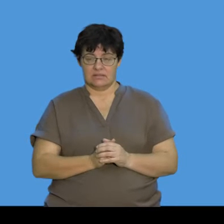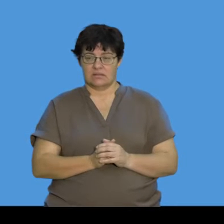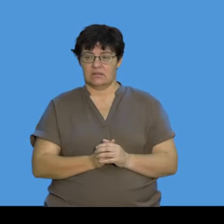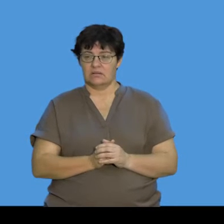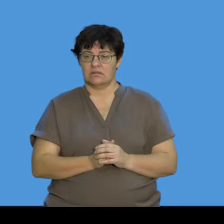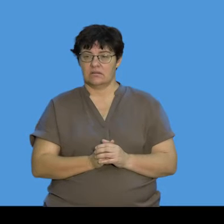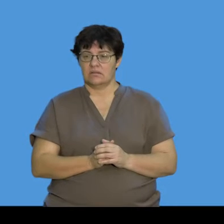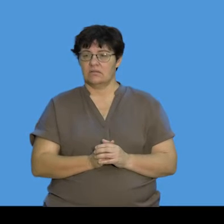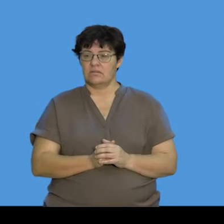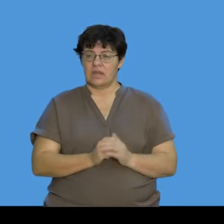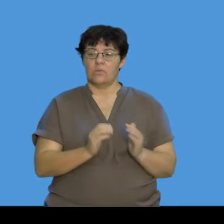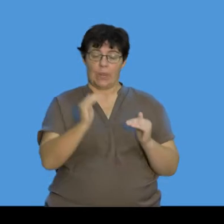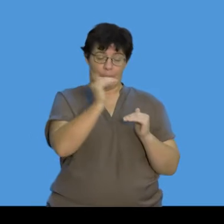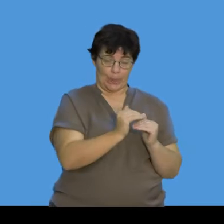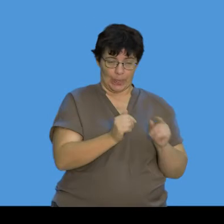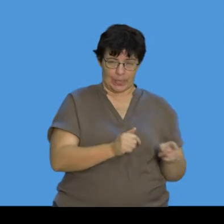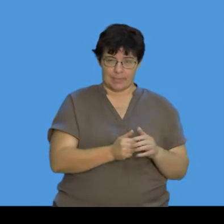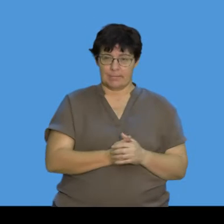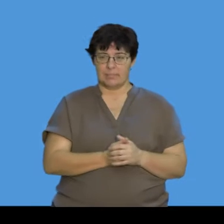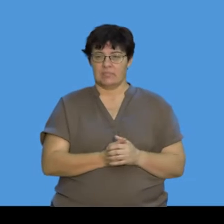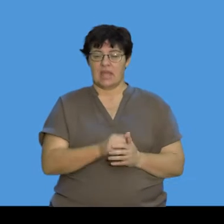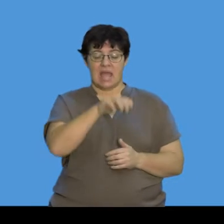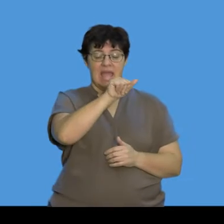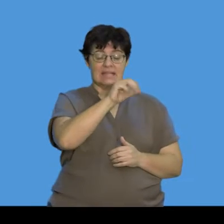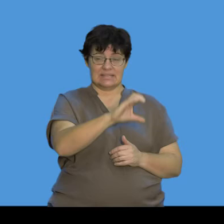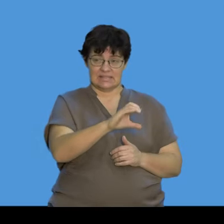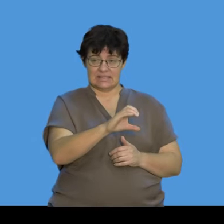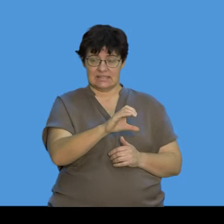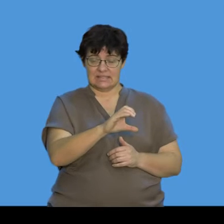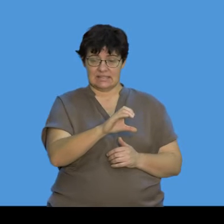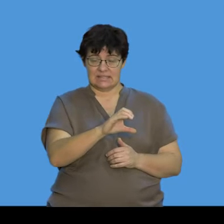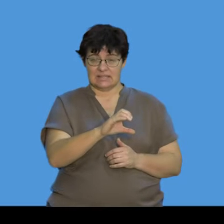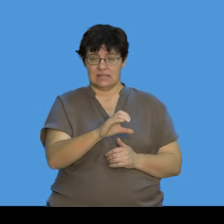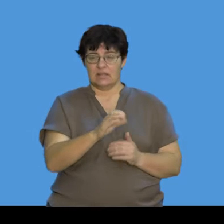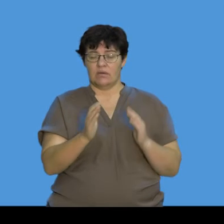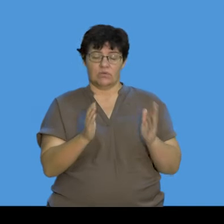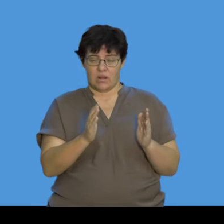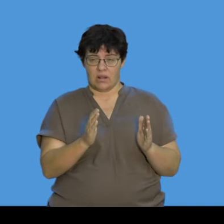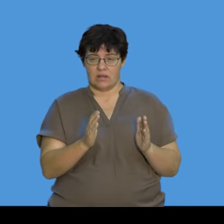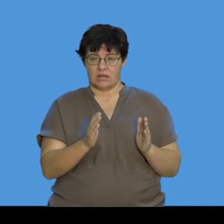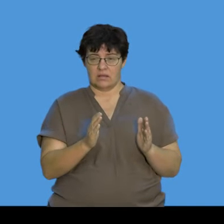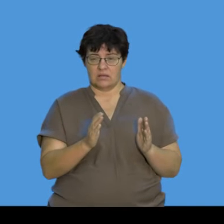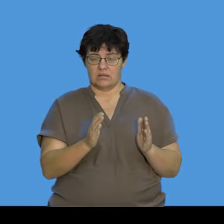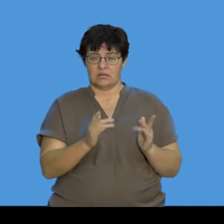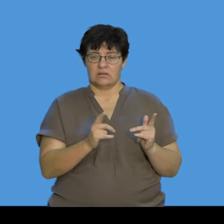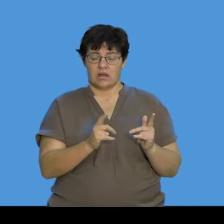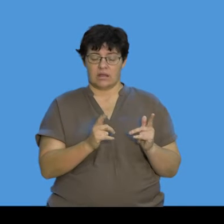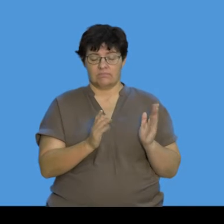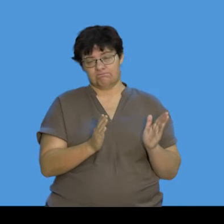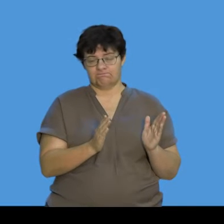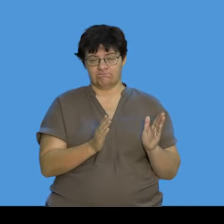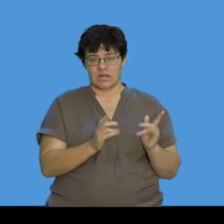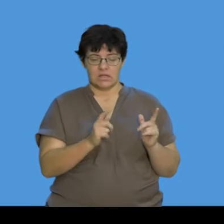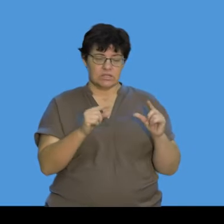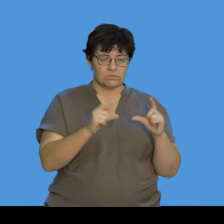then we go to the smaller triangle. AC is the side that is between the smallest and the biggest side. So the side that